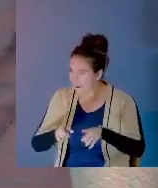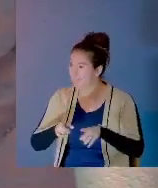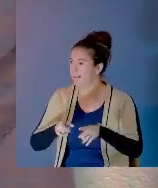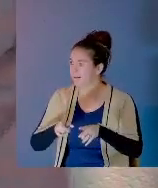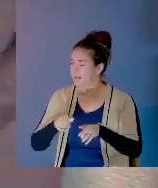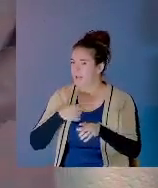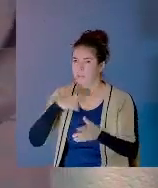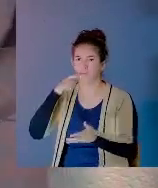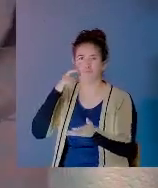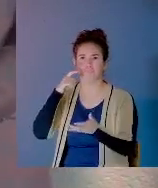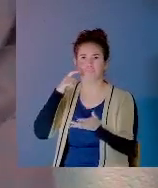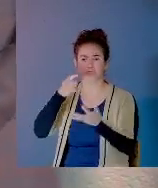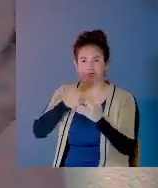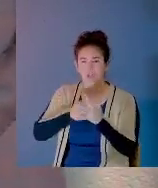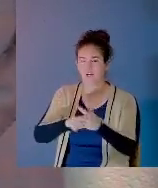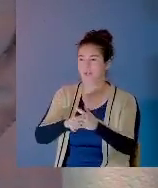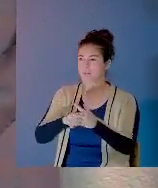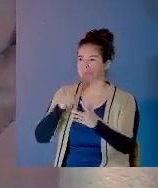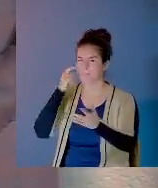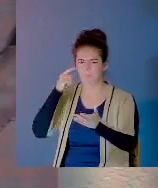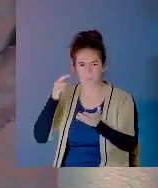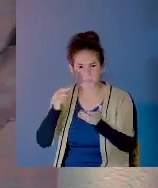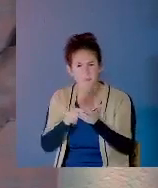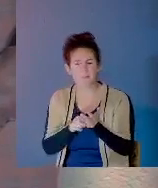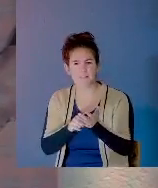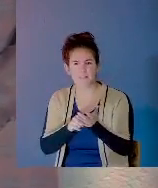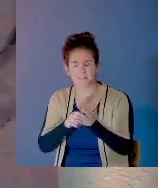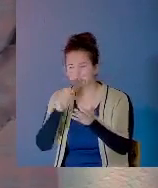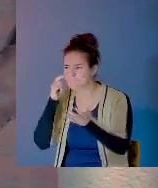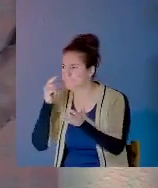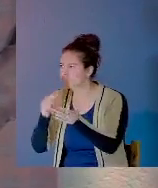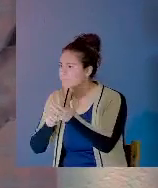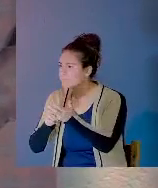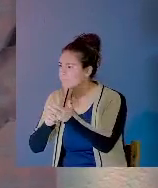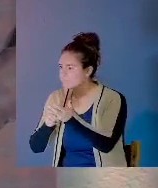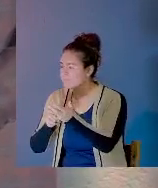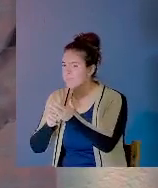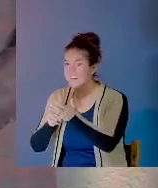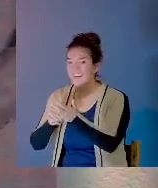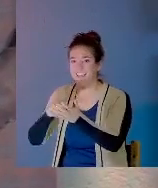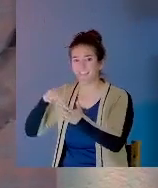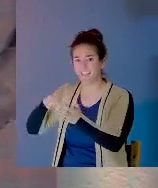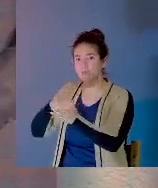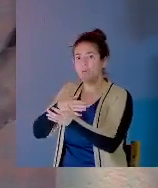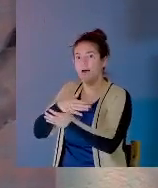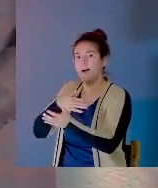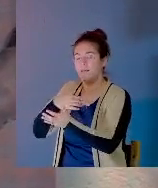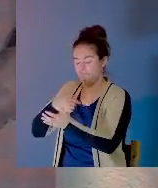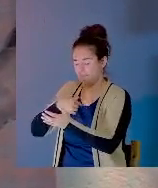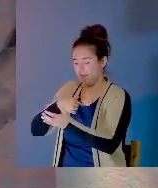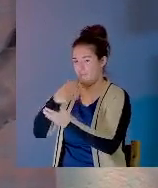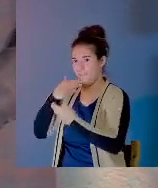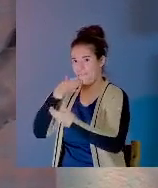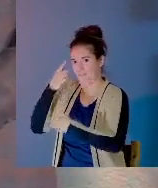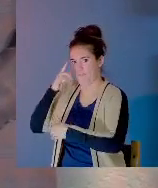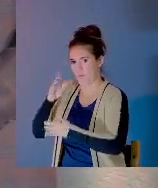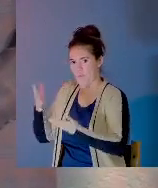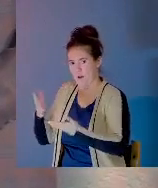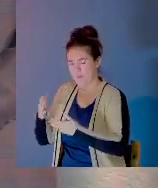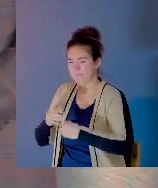and I'm still seeing it, and this is what I want to be thankful for. I started to see, like Psalm 8